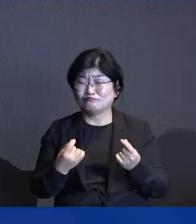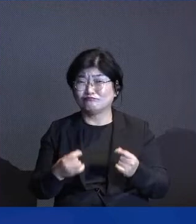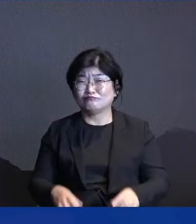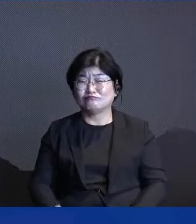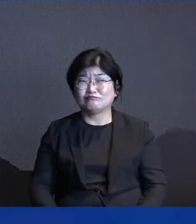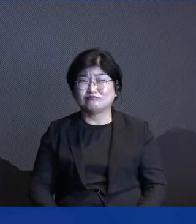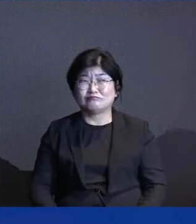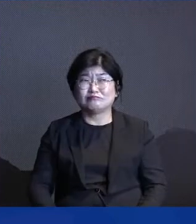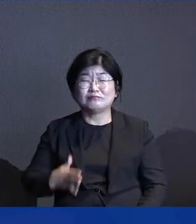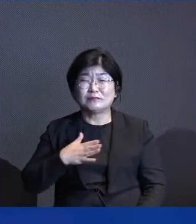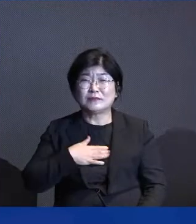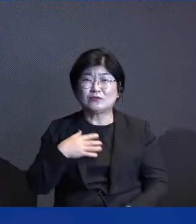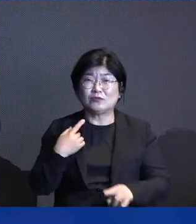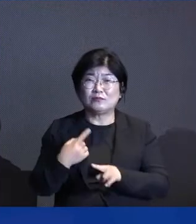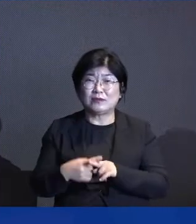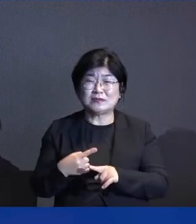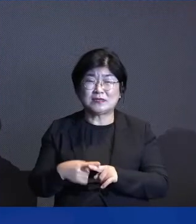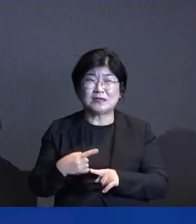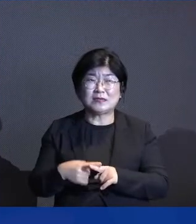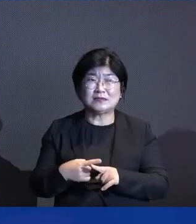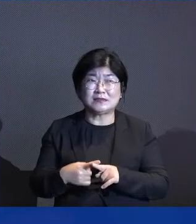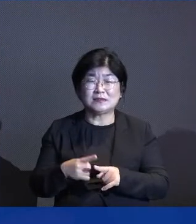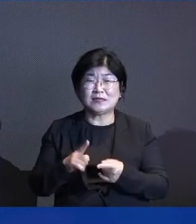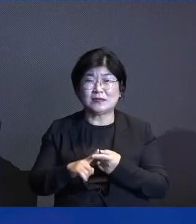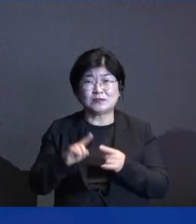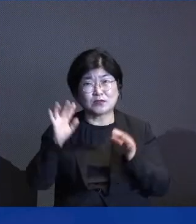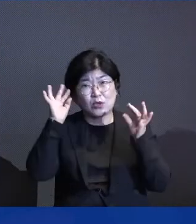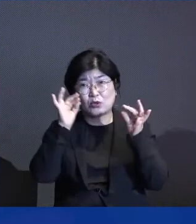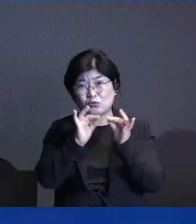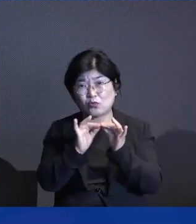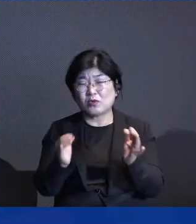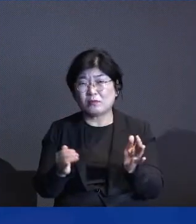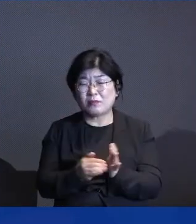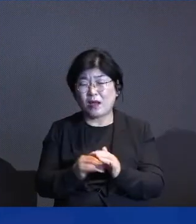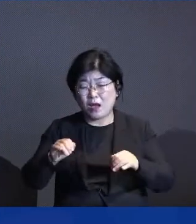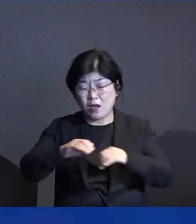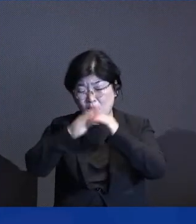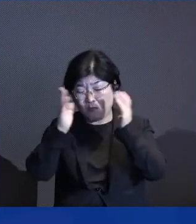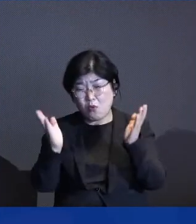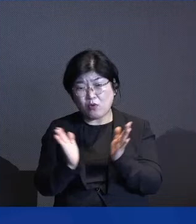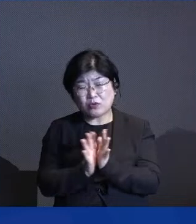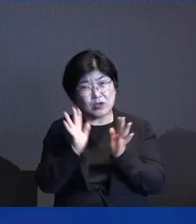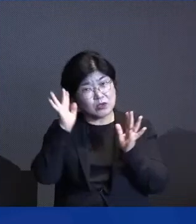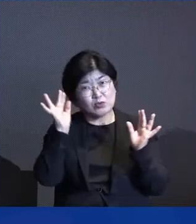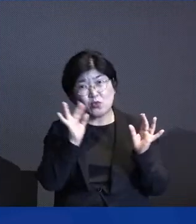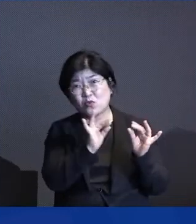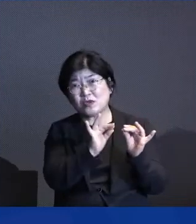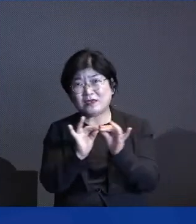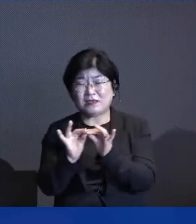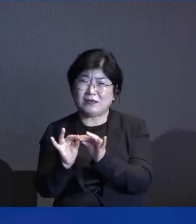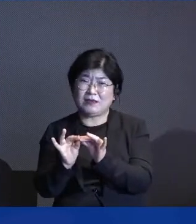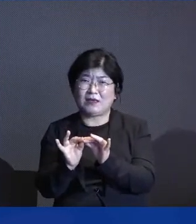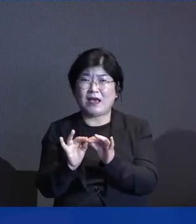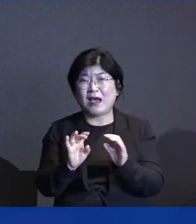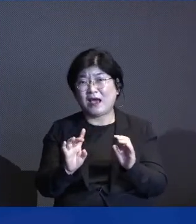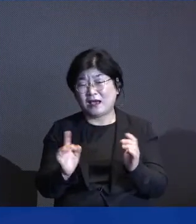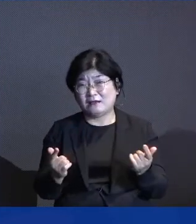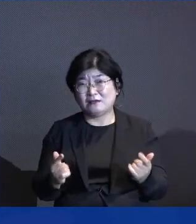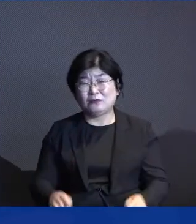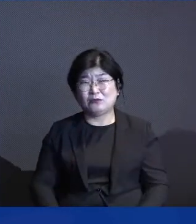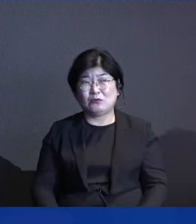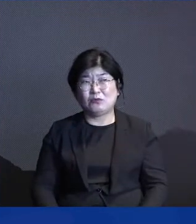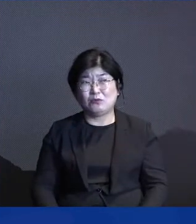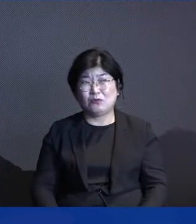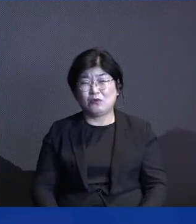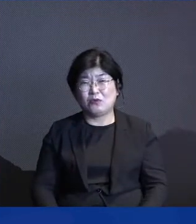that comments and not to all of the comments. I agree that these plans